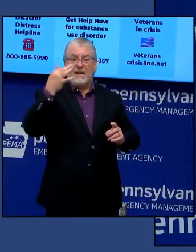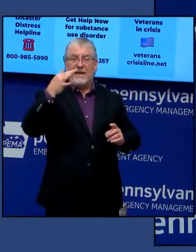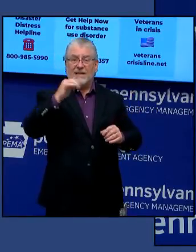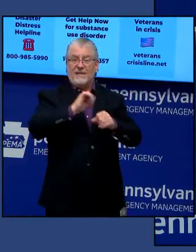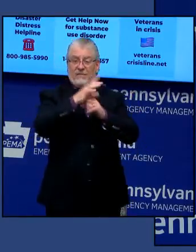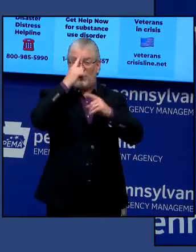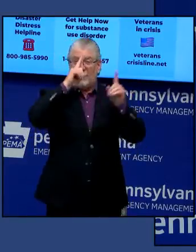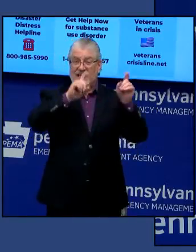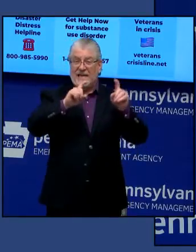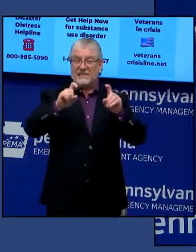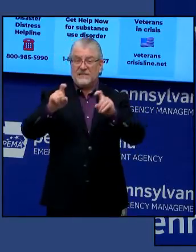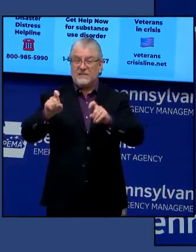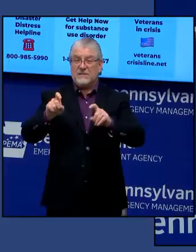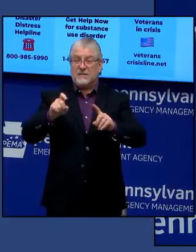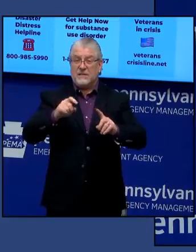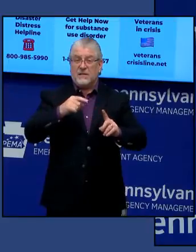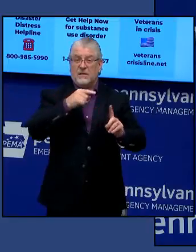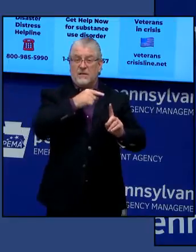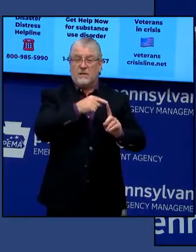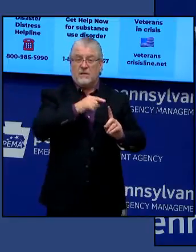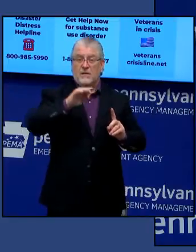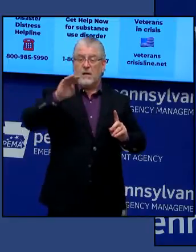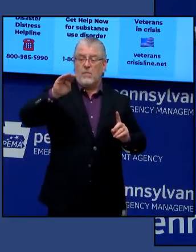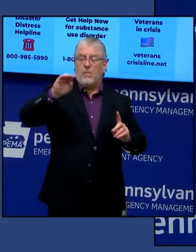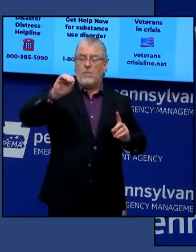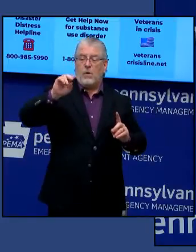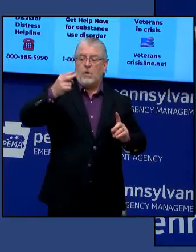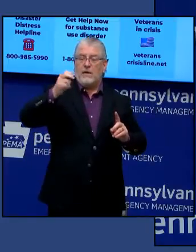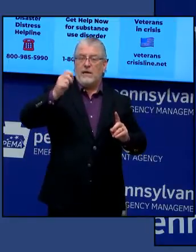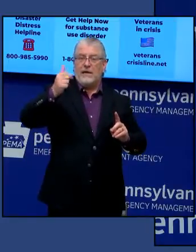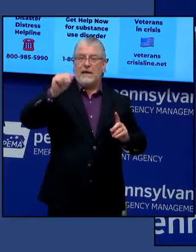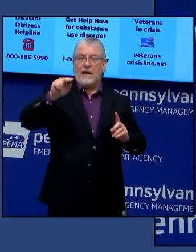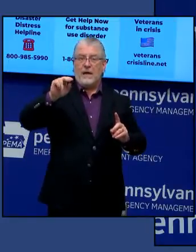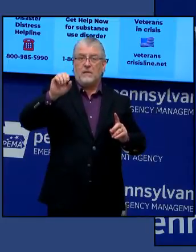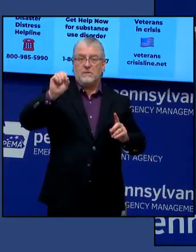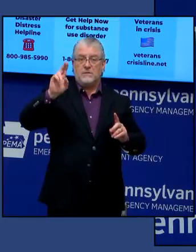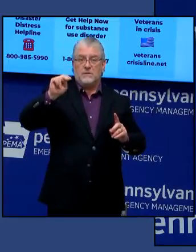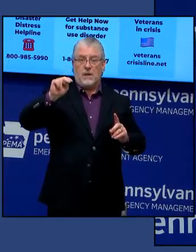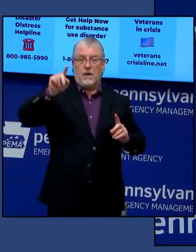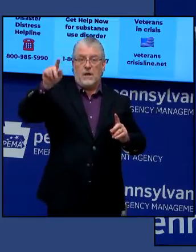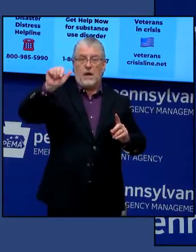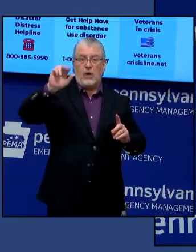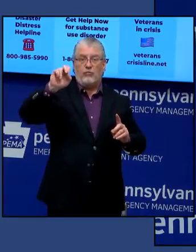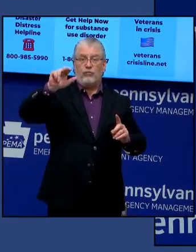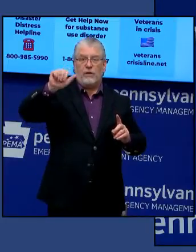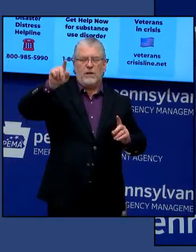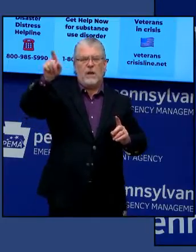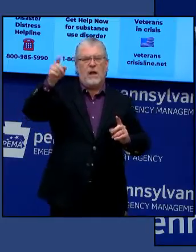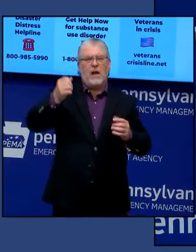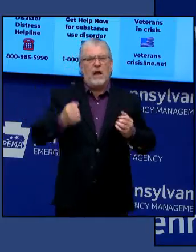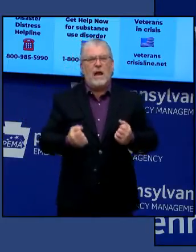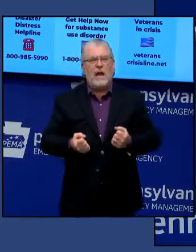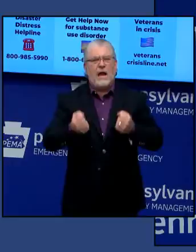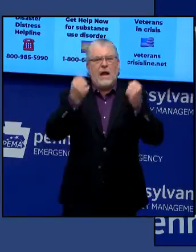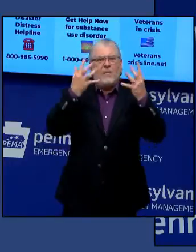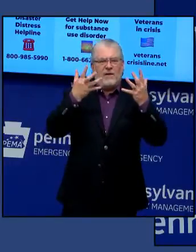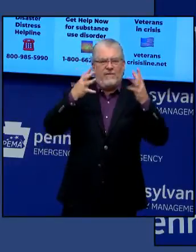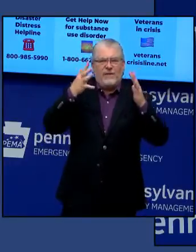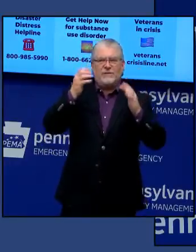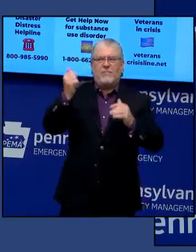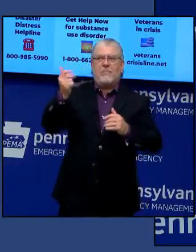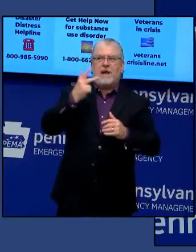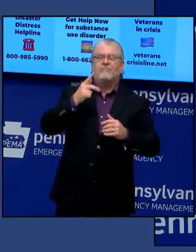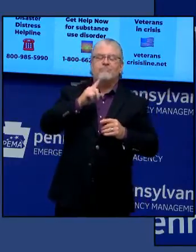many have come back positive? We have that data. I don't have that data at my fingertips. It had a relatively